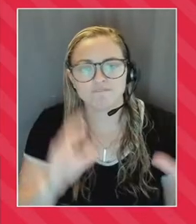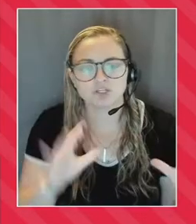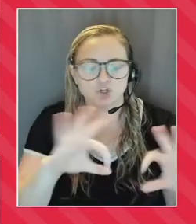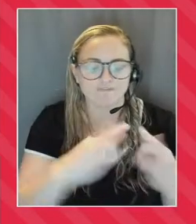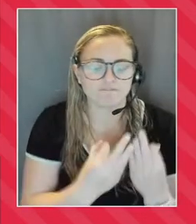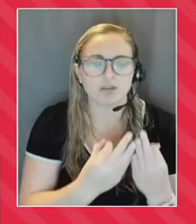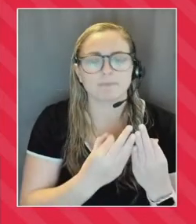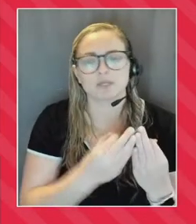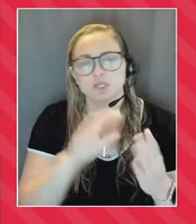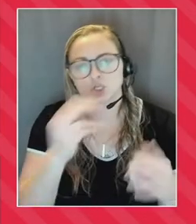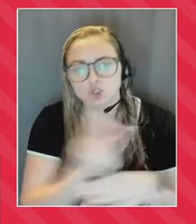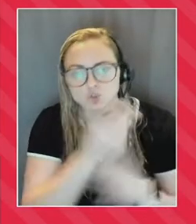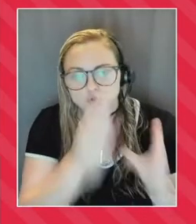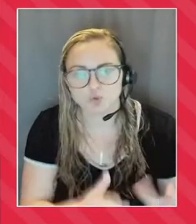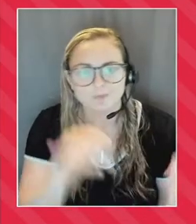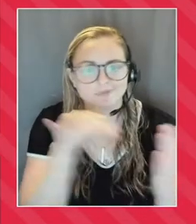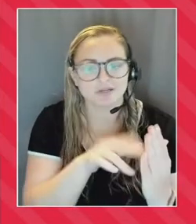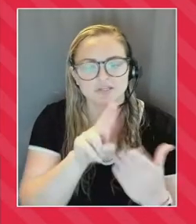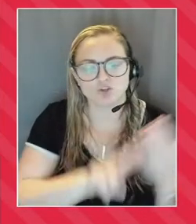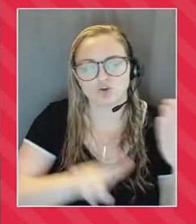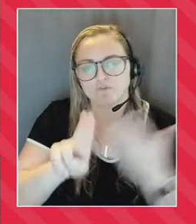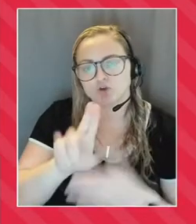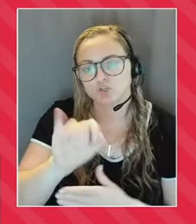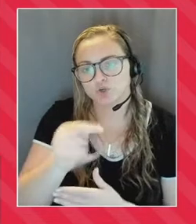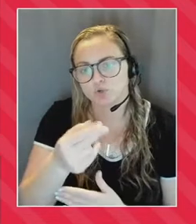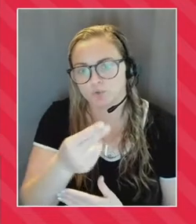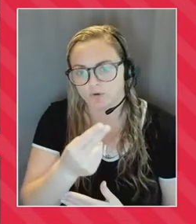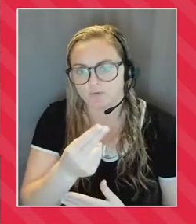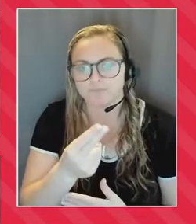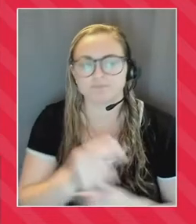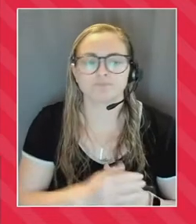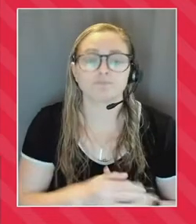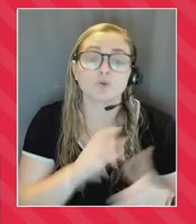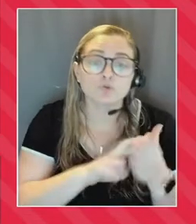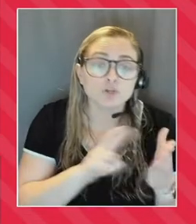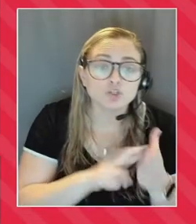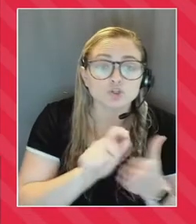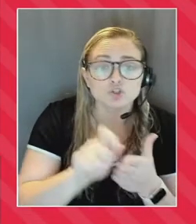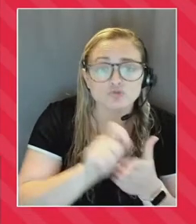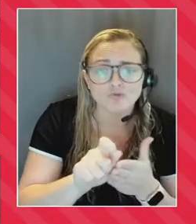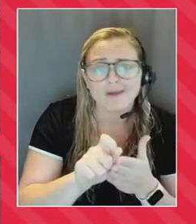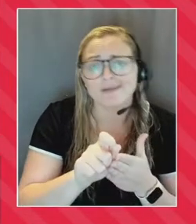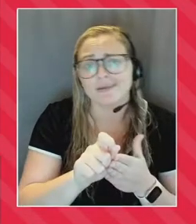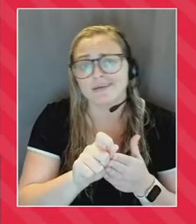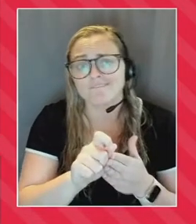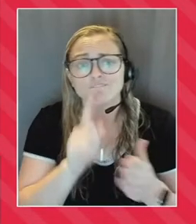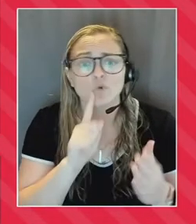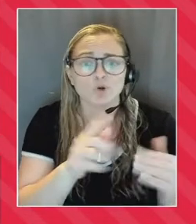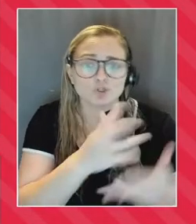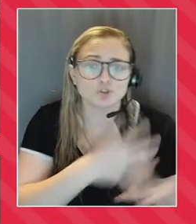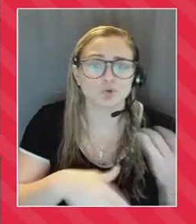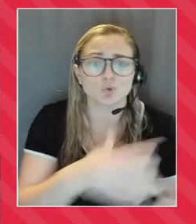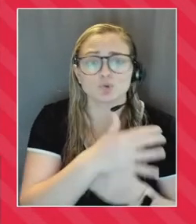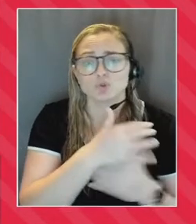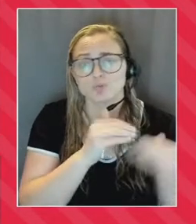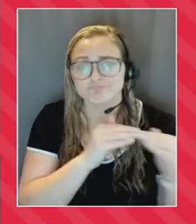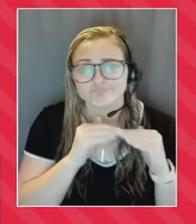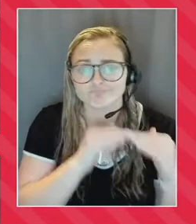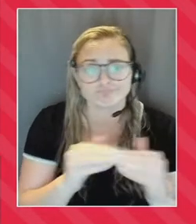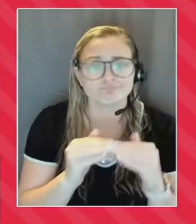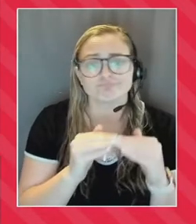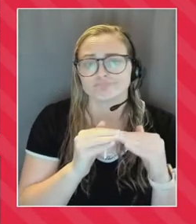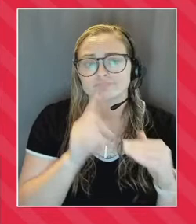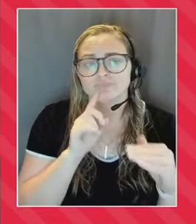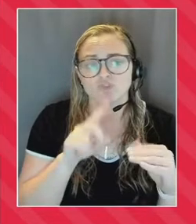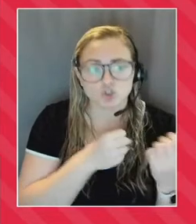the University of Utah. Her research and writing examine issues of social, economic, and racial justice with a focus